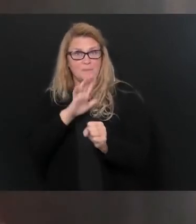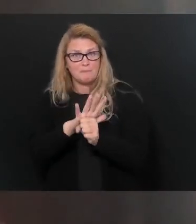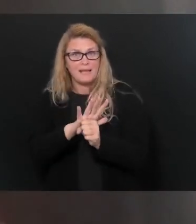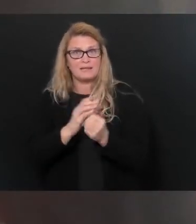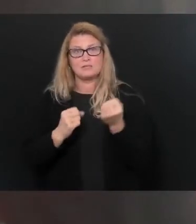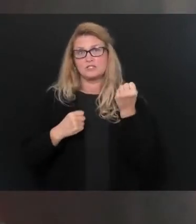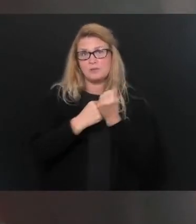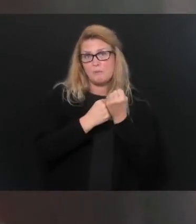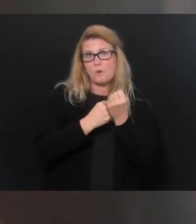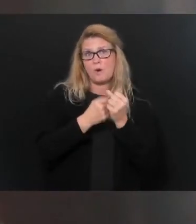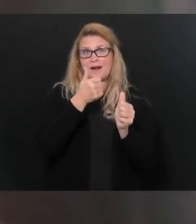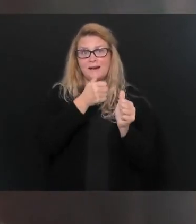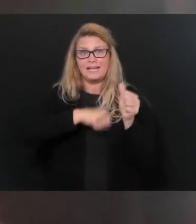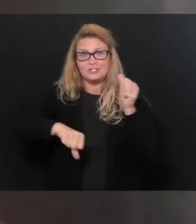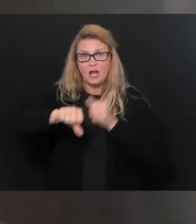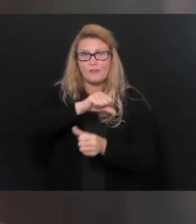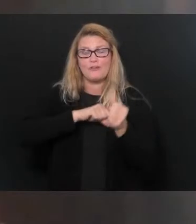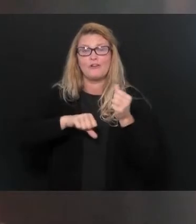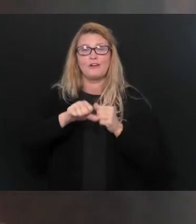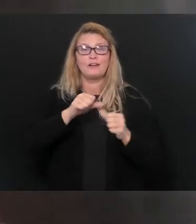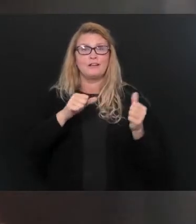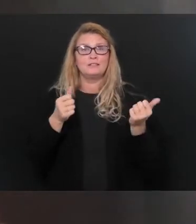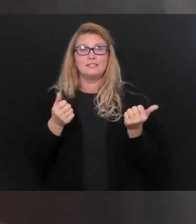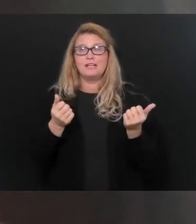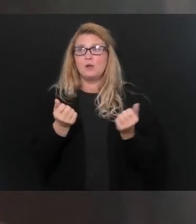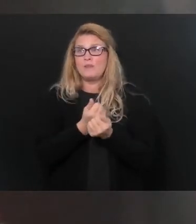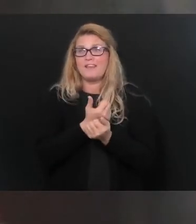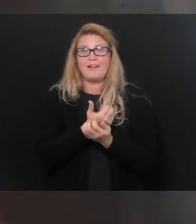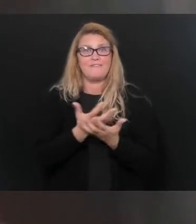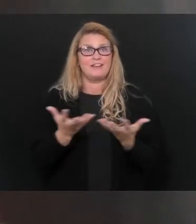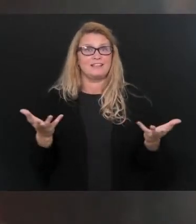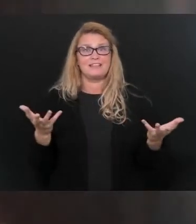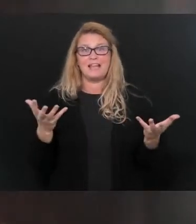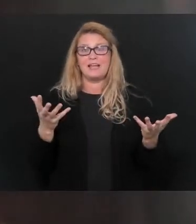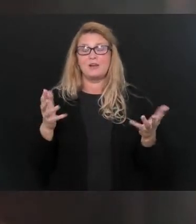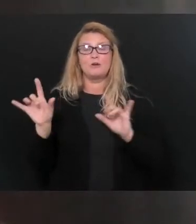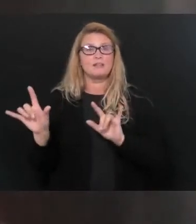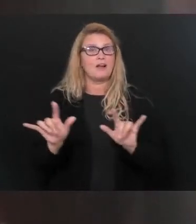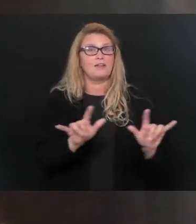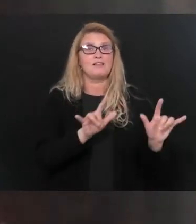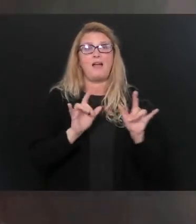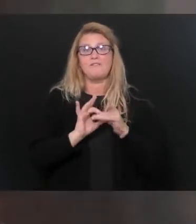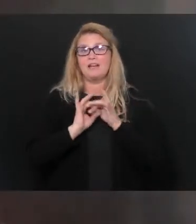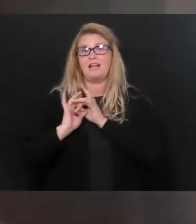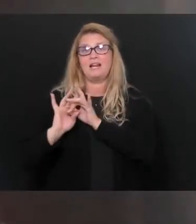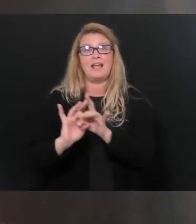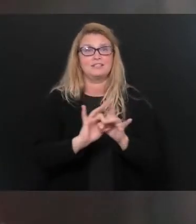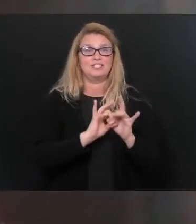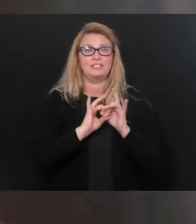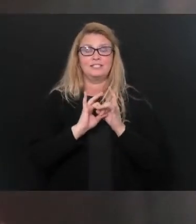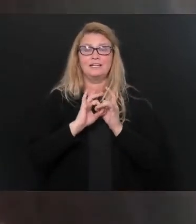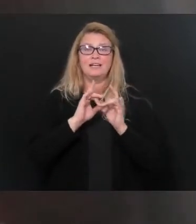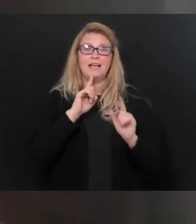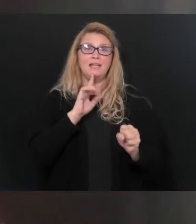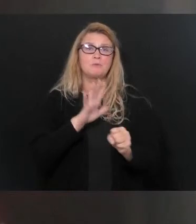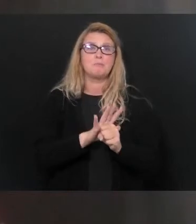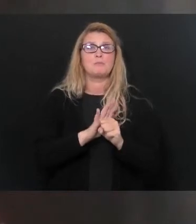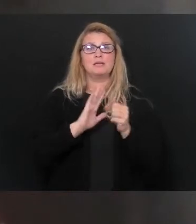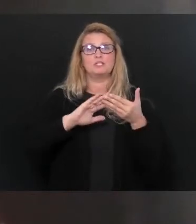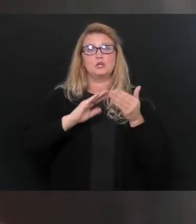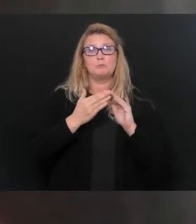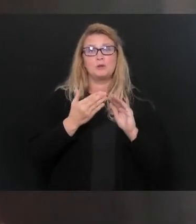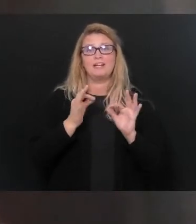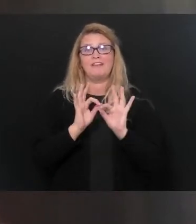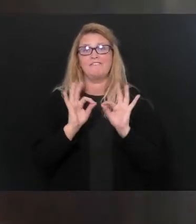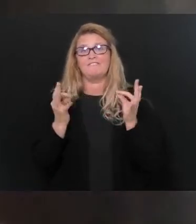other and to serve each other with the altruism and the love and the connection and the commitment to community and family that each